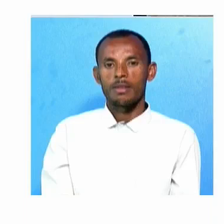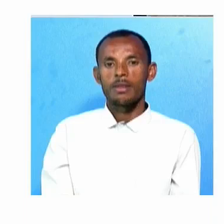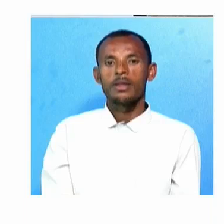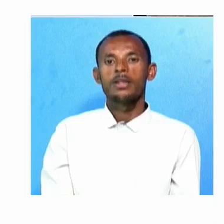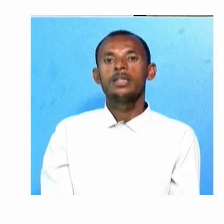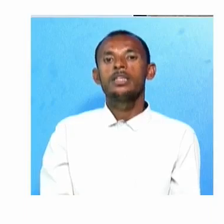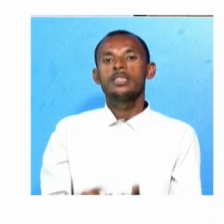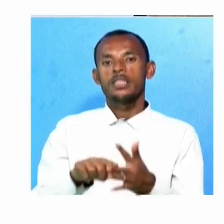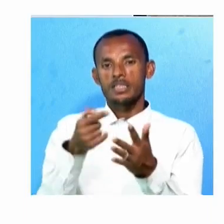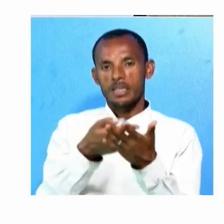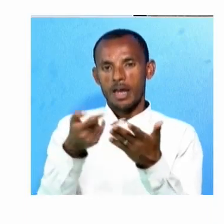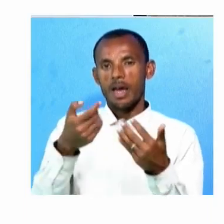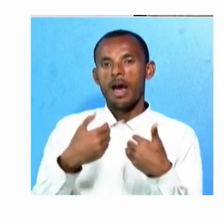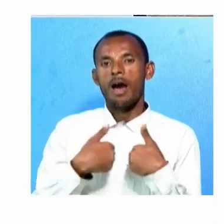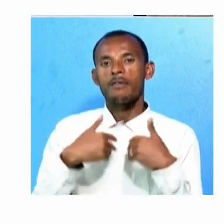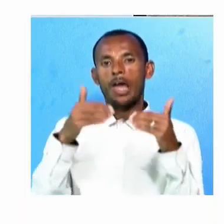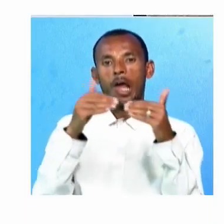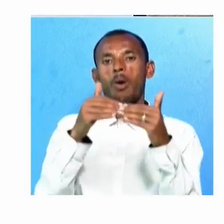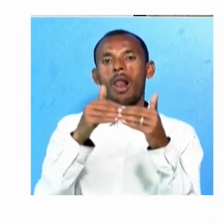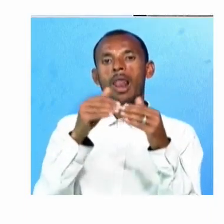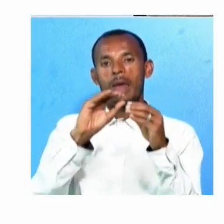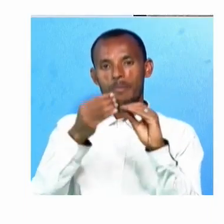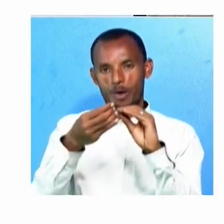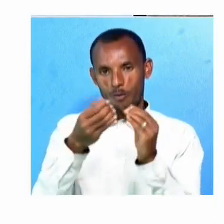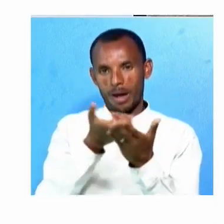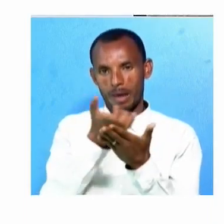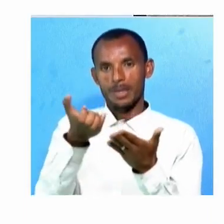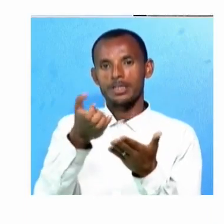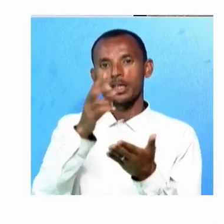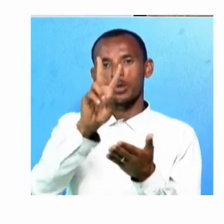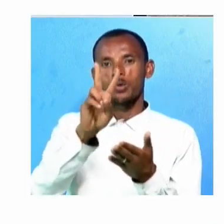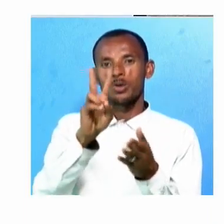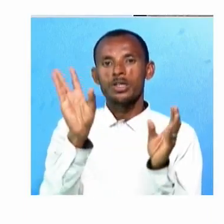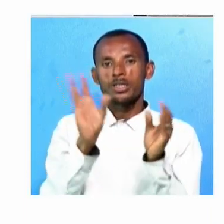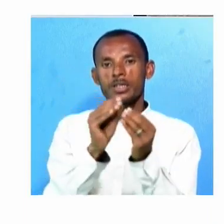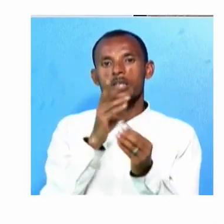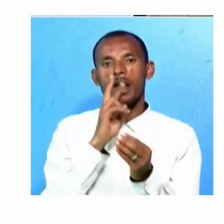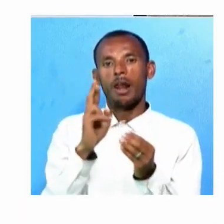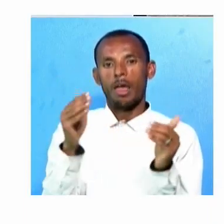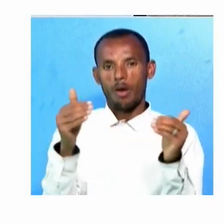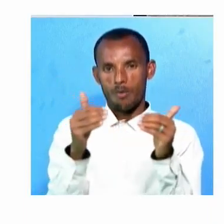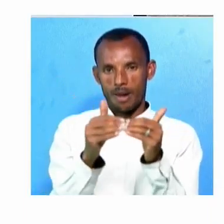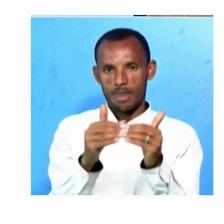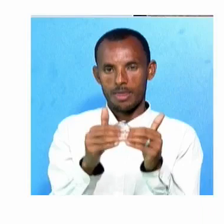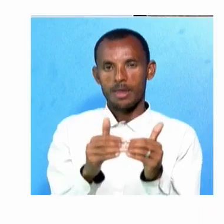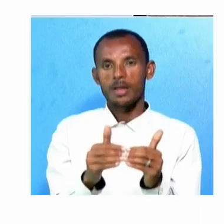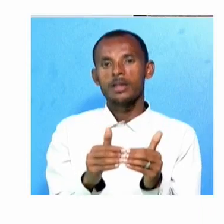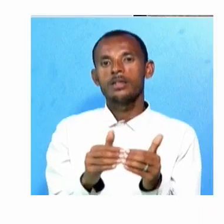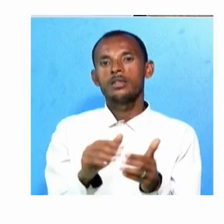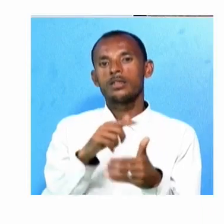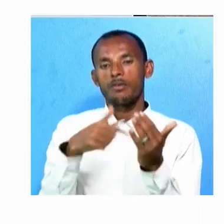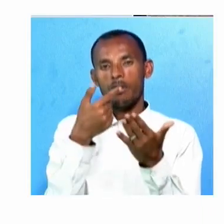Since they have equal number of elements, the two sets are equivalent. Therefore here,